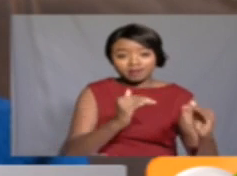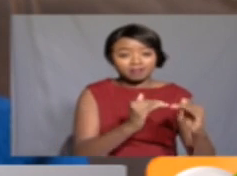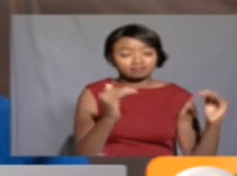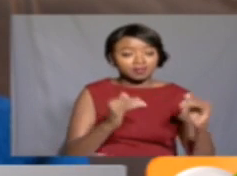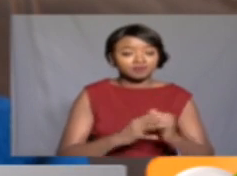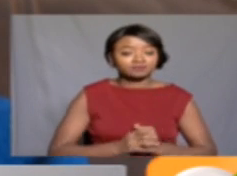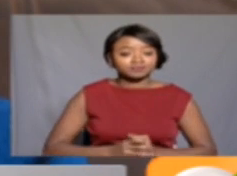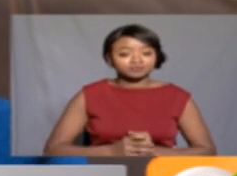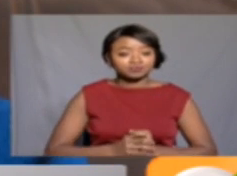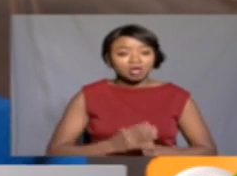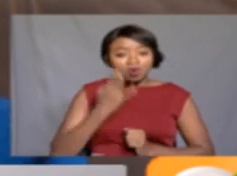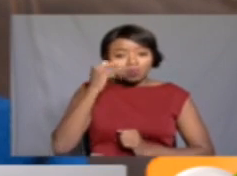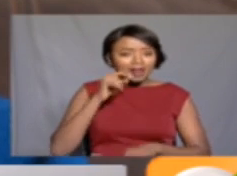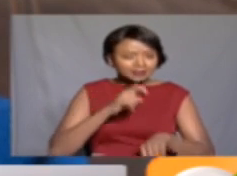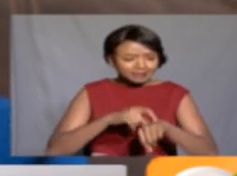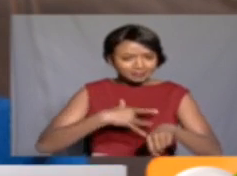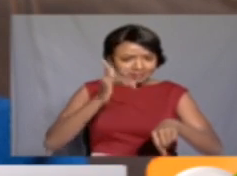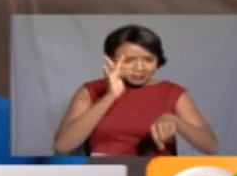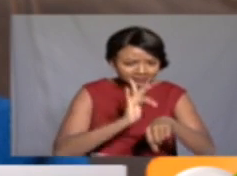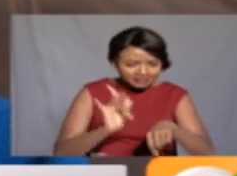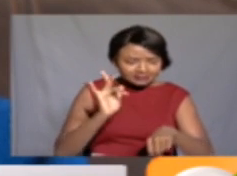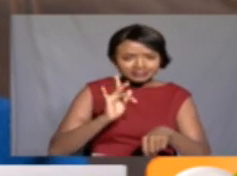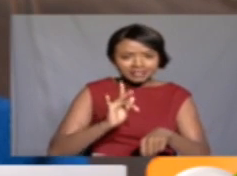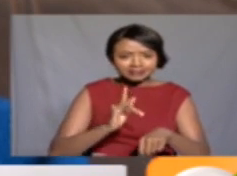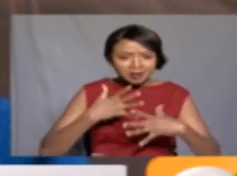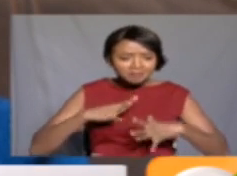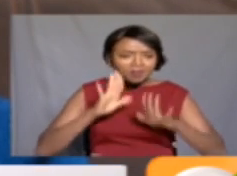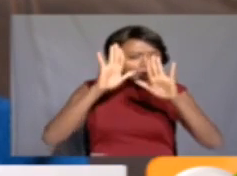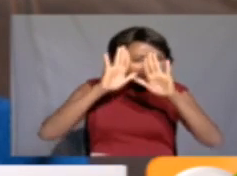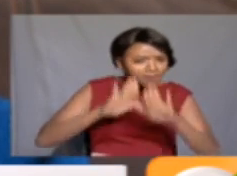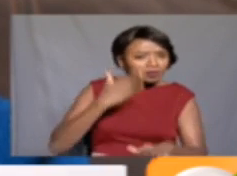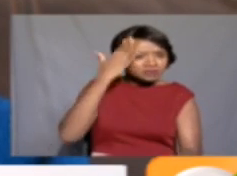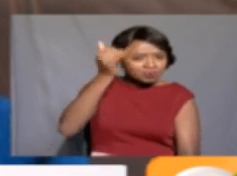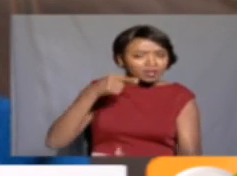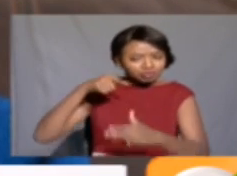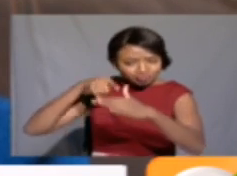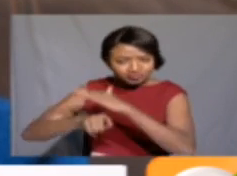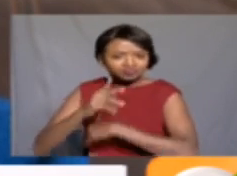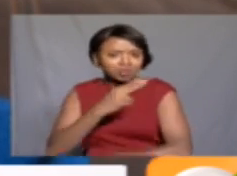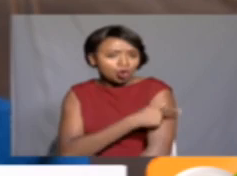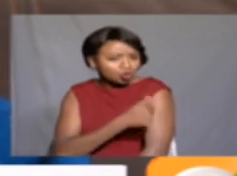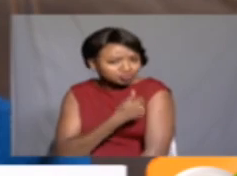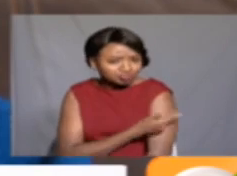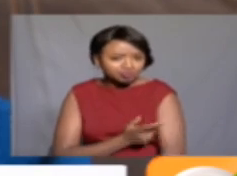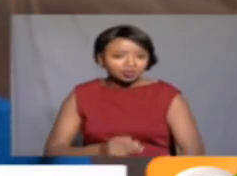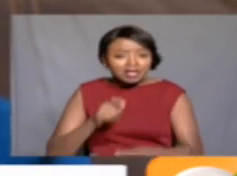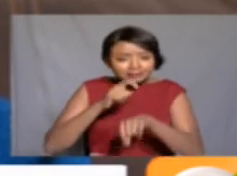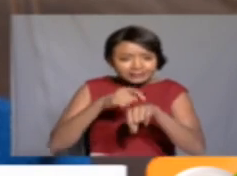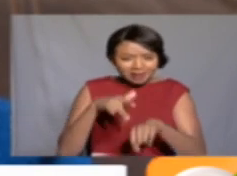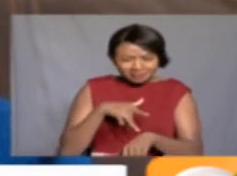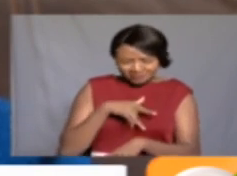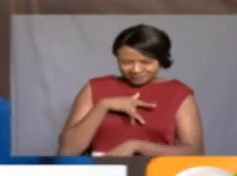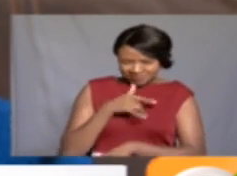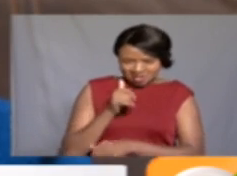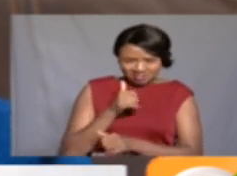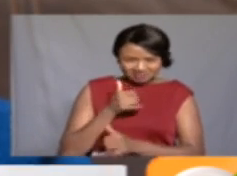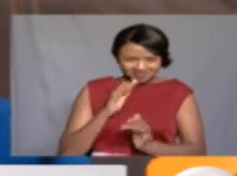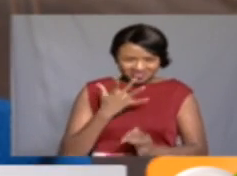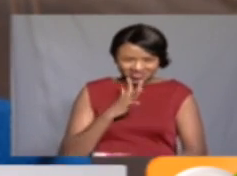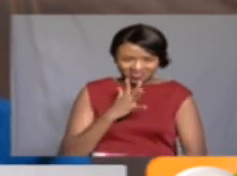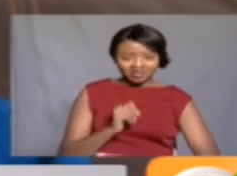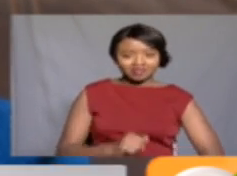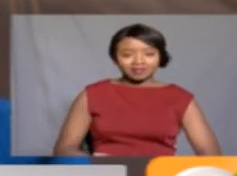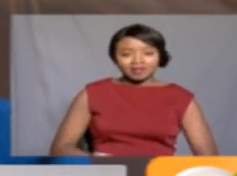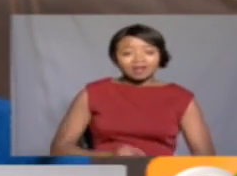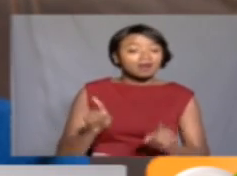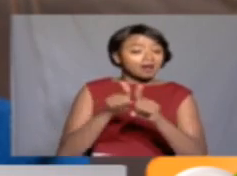they sensitize people on the importance of coming to the health facility when they are not feeling okay. And